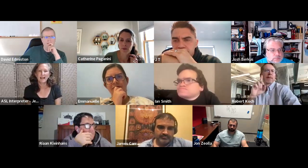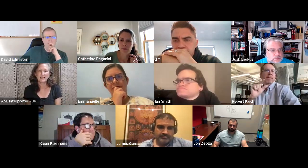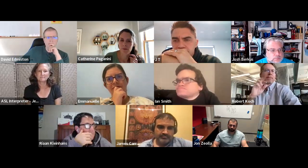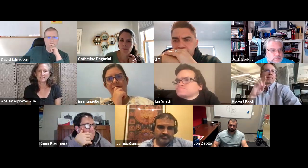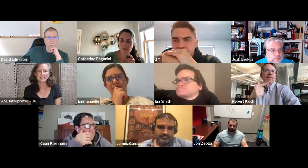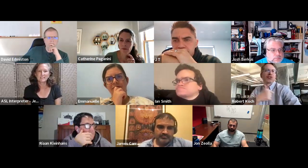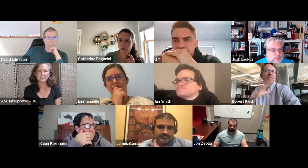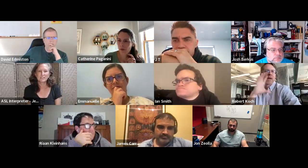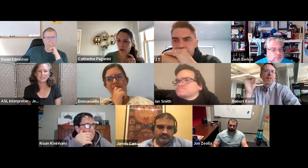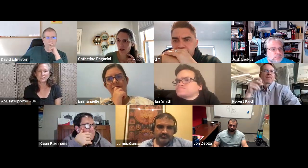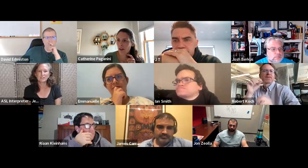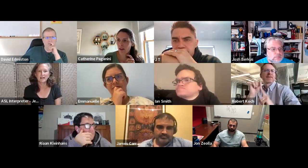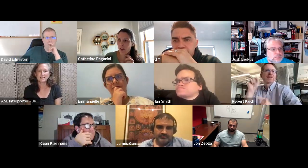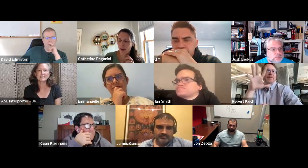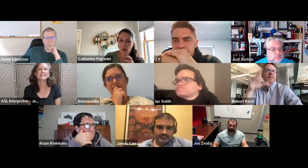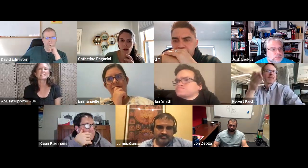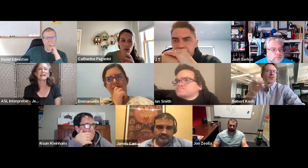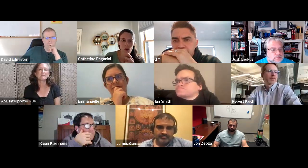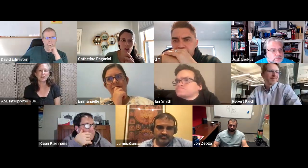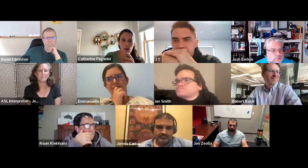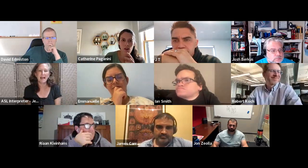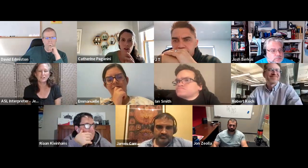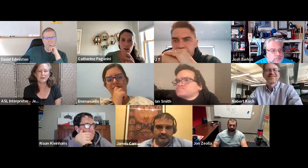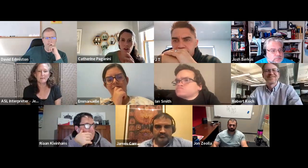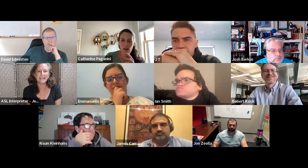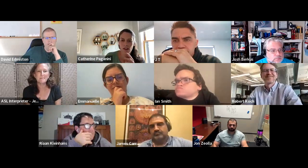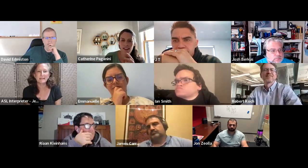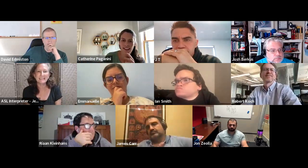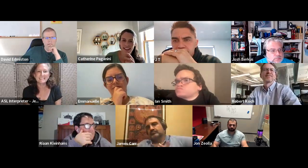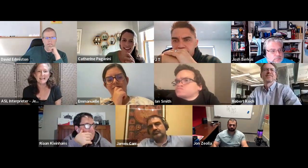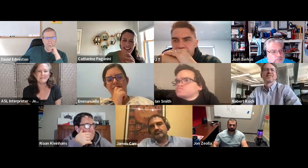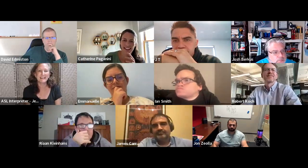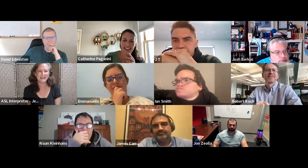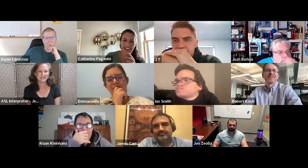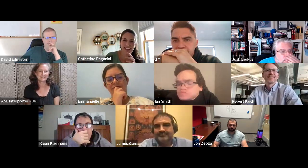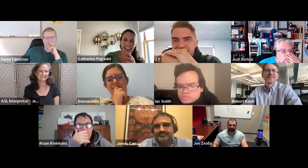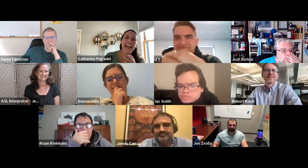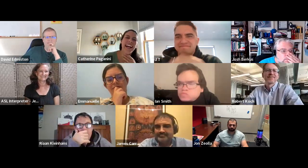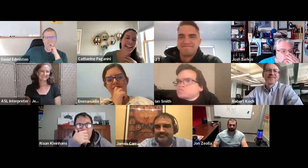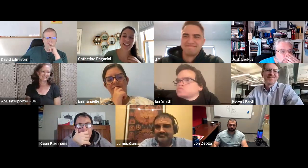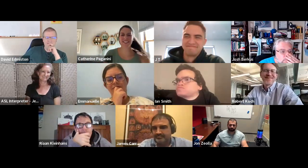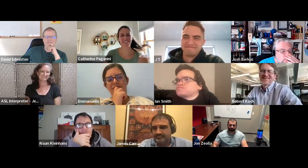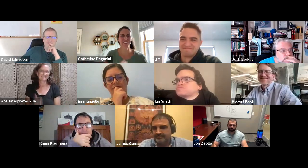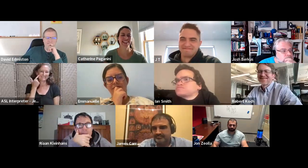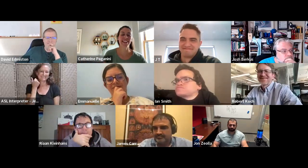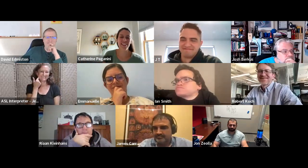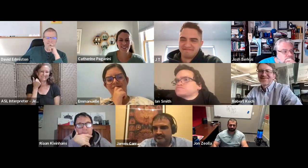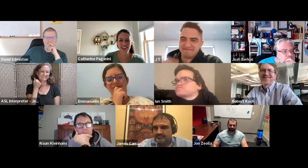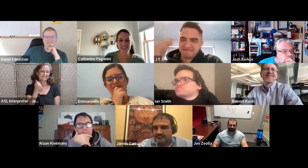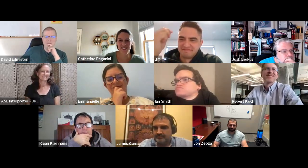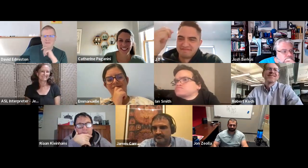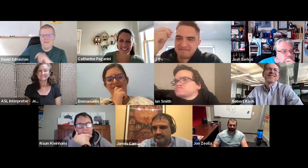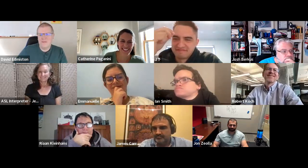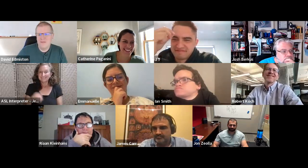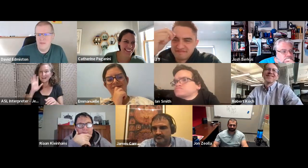All right, it's time to start badgering my company to send me there. That would